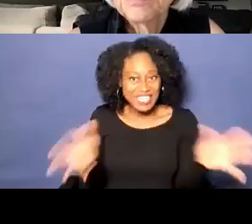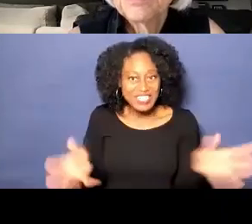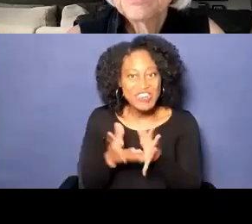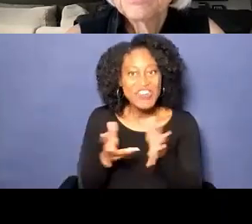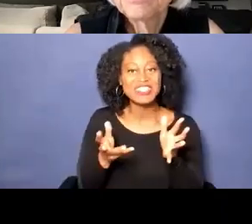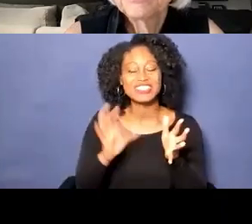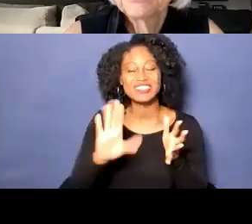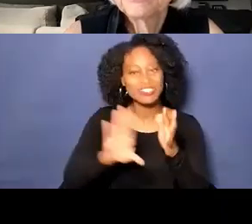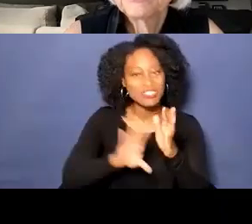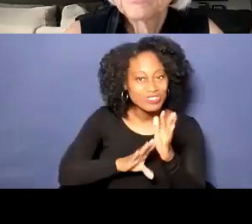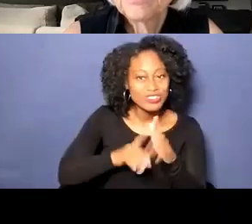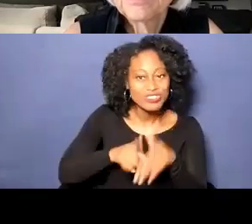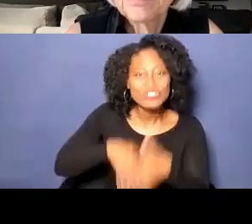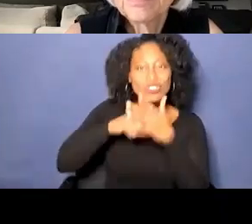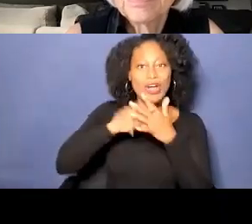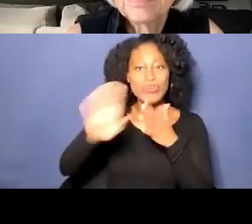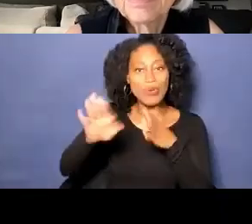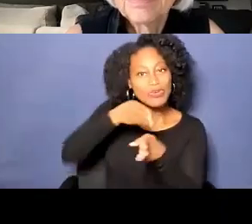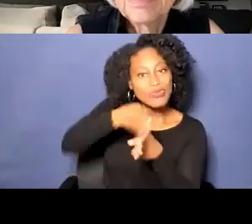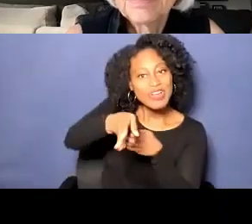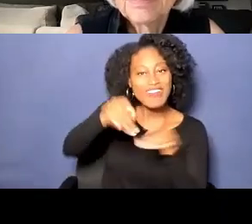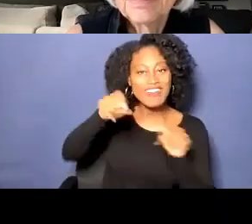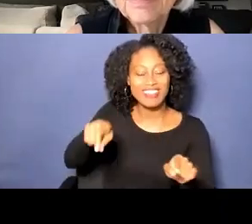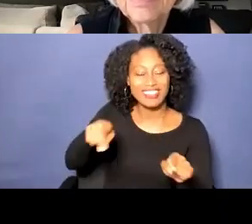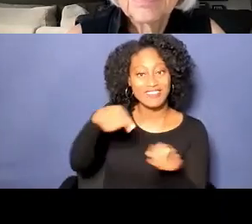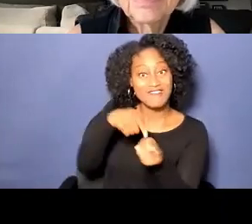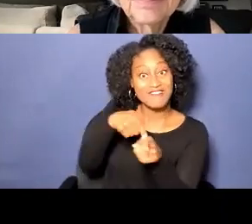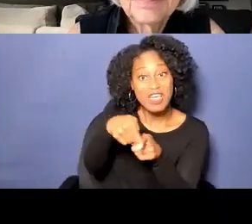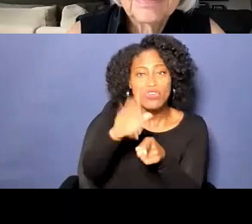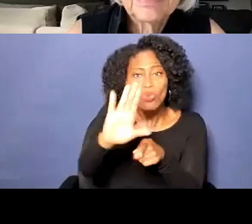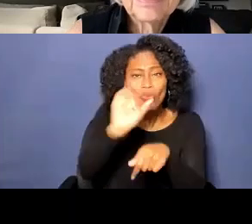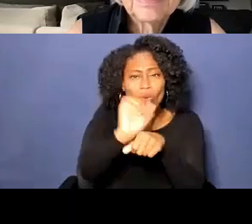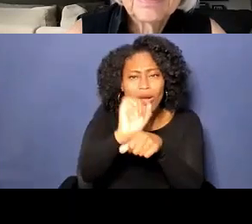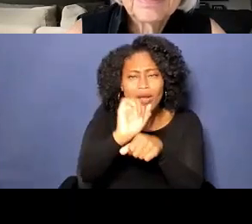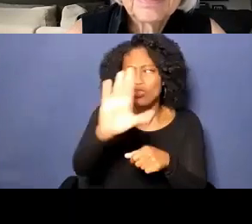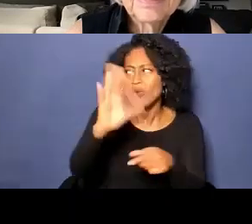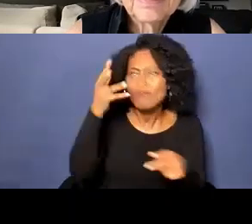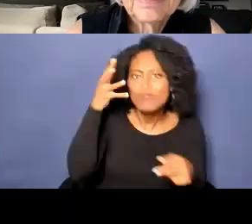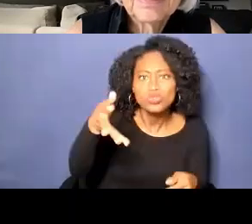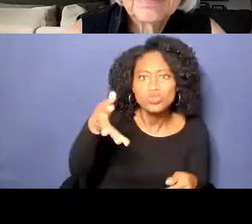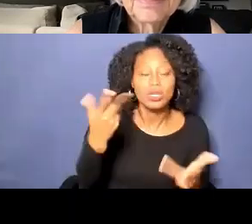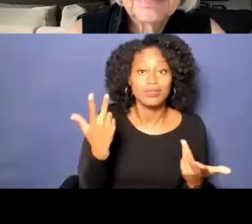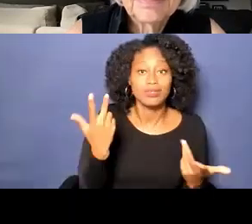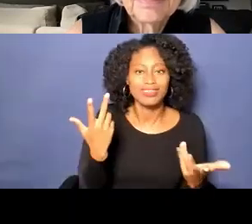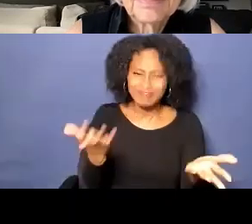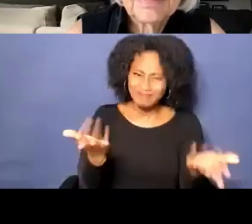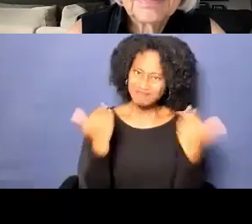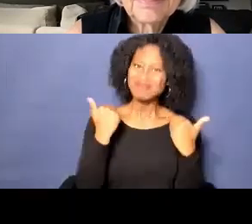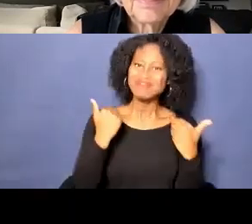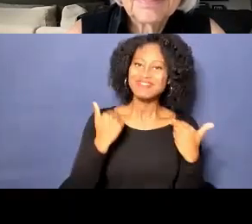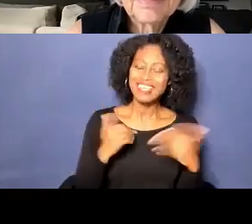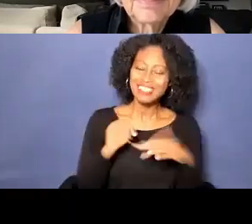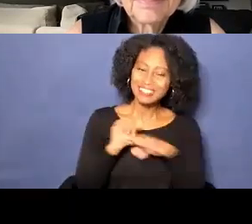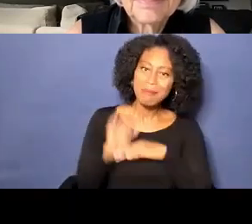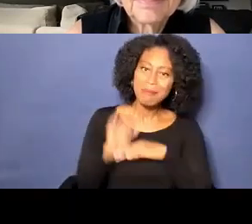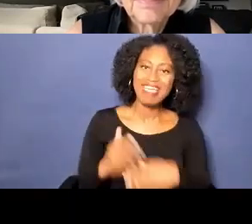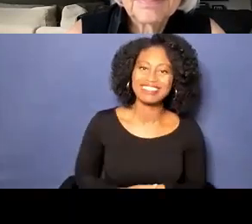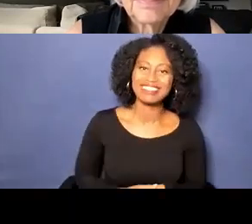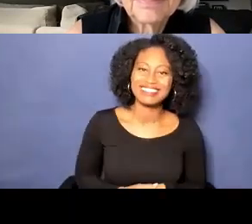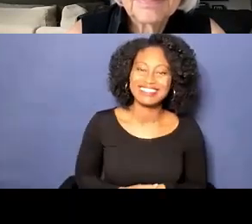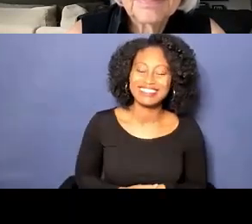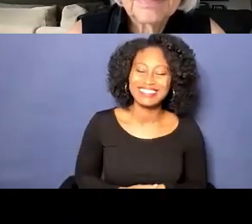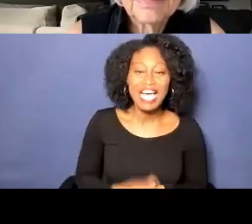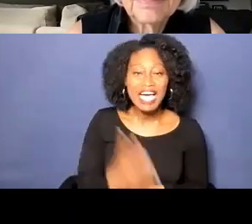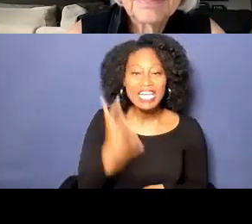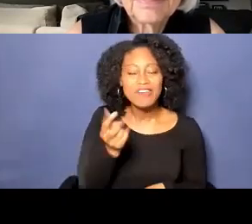do is our future. Don't be inhibited about submitting. I saw a few